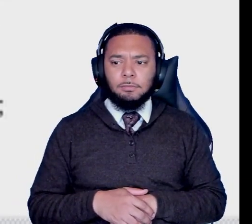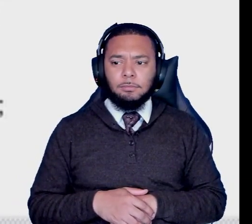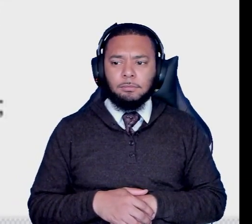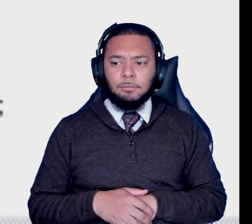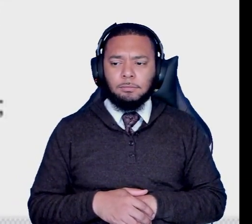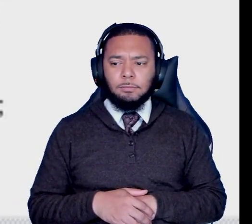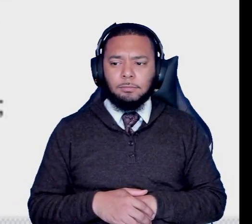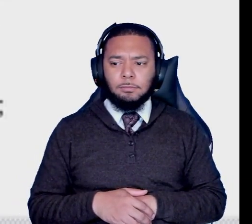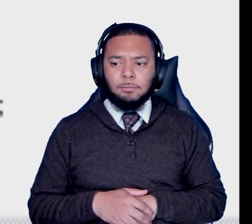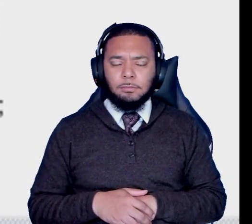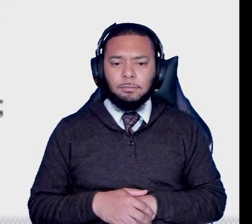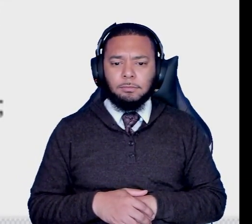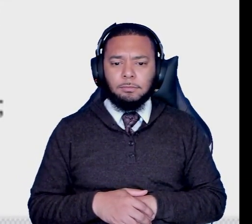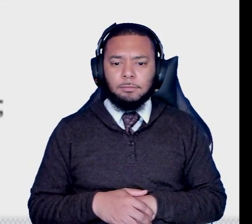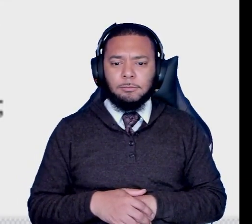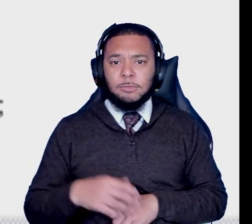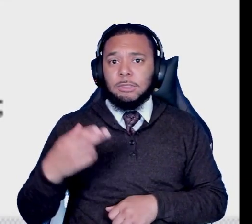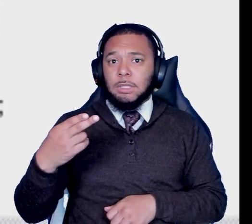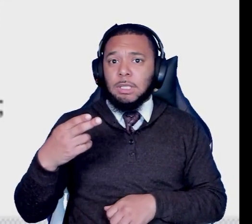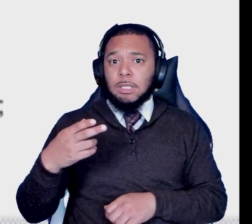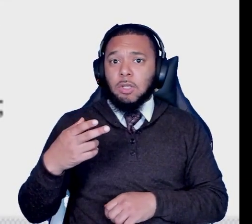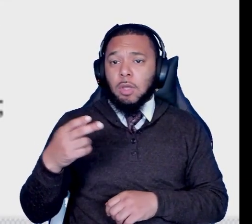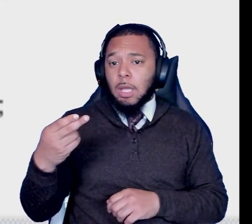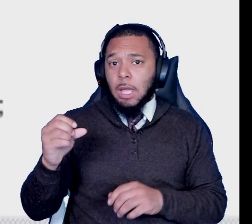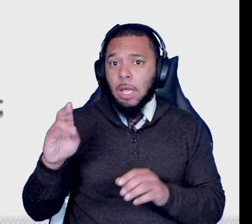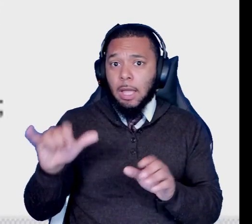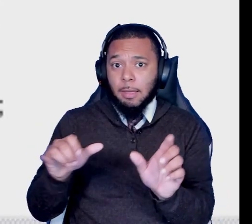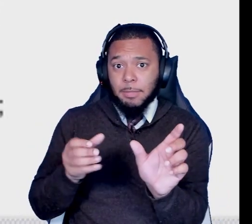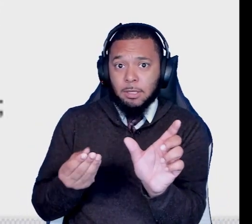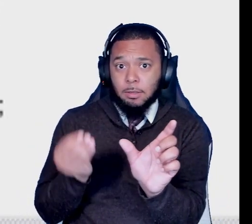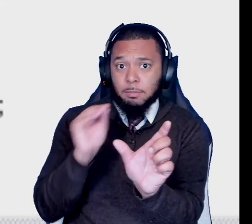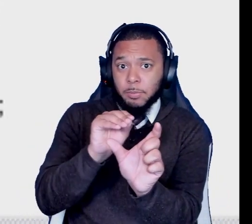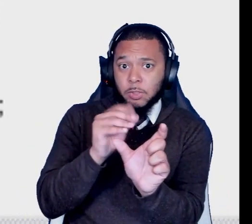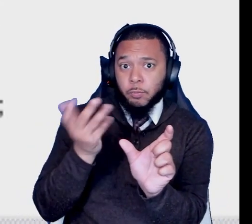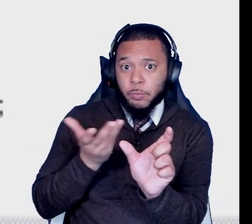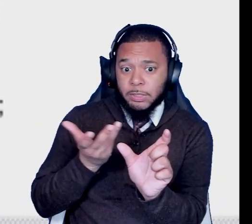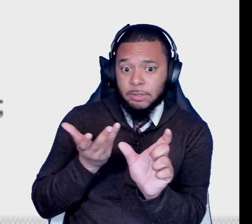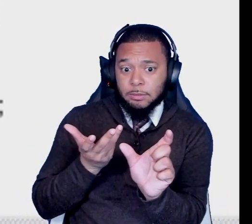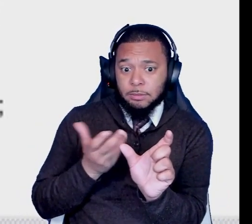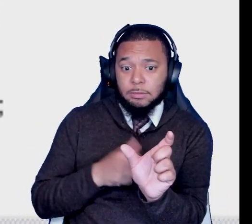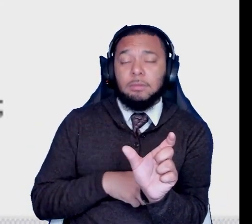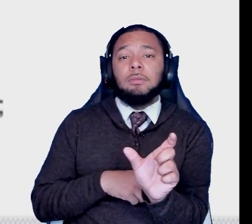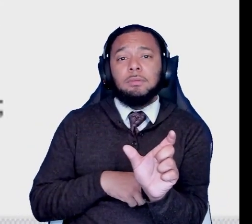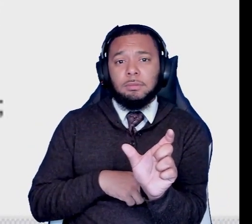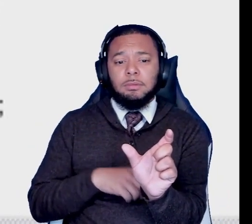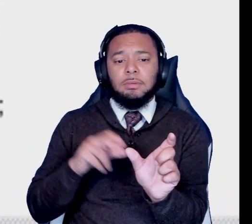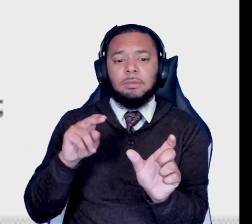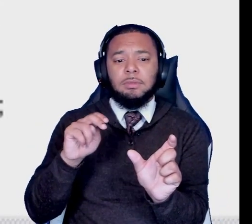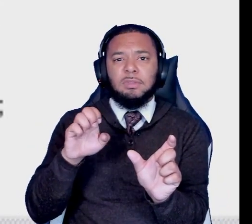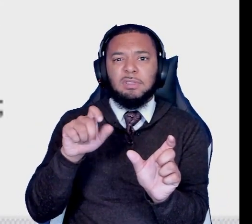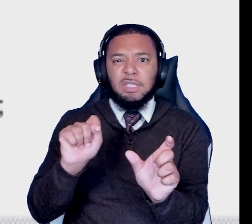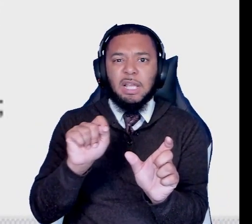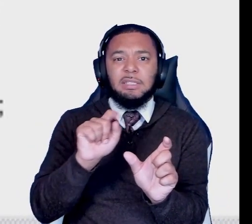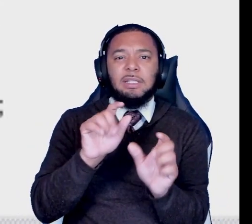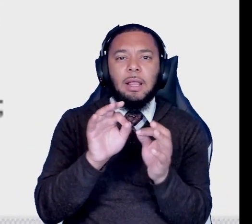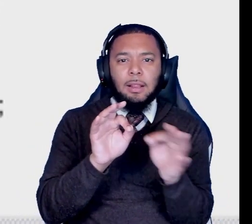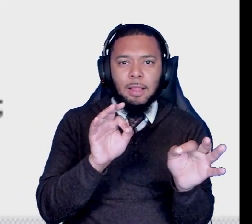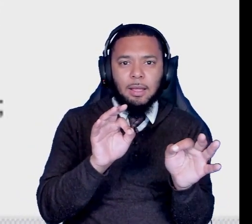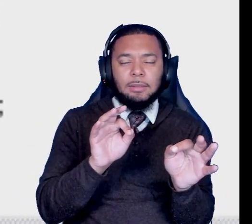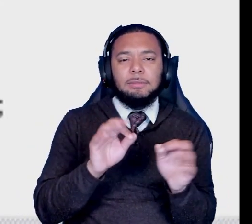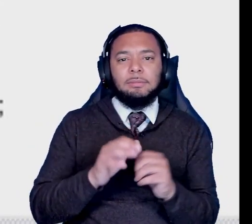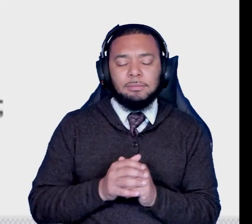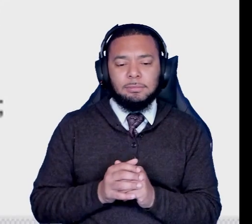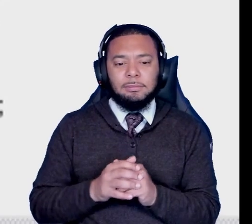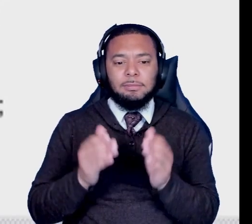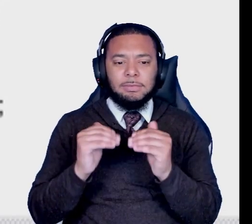hobby variable. I'll do input dot next line.